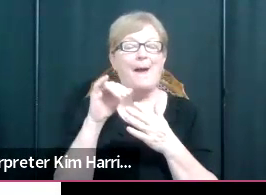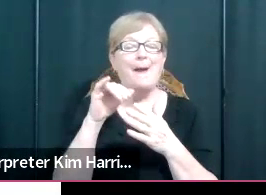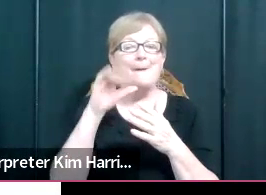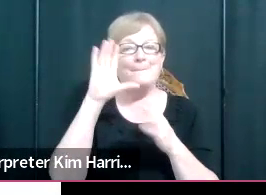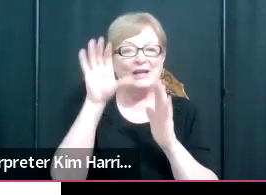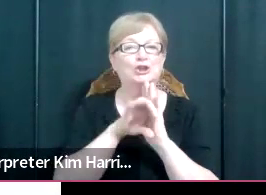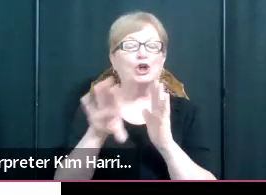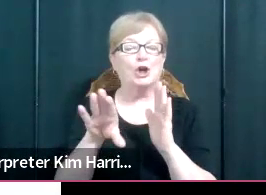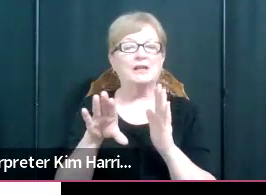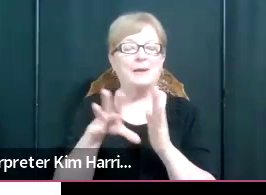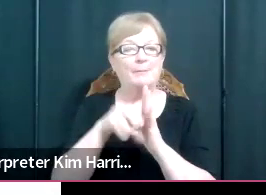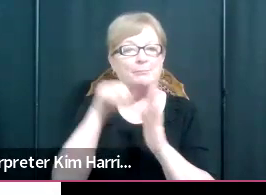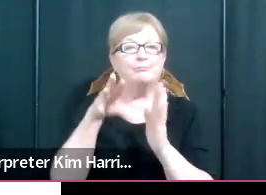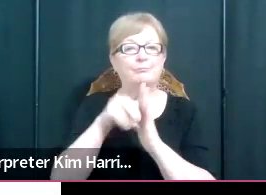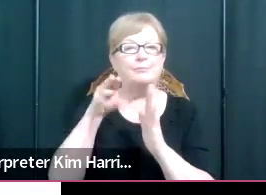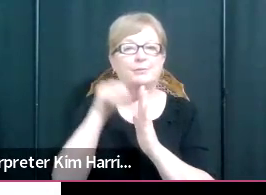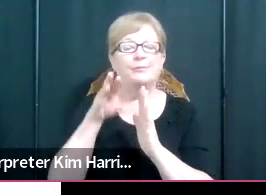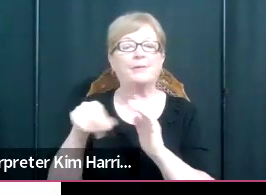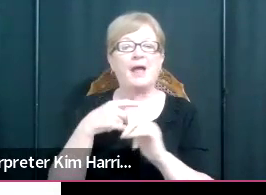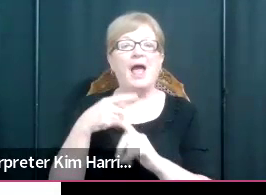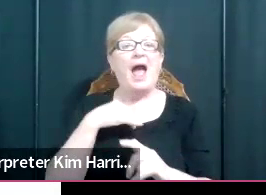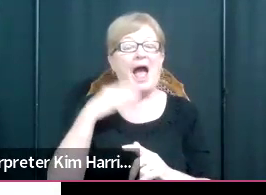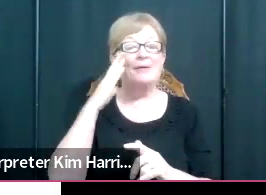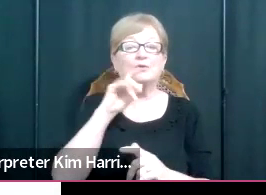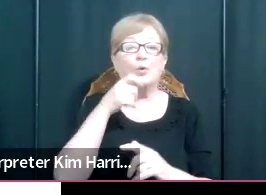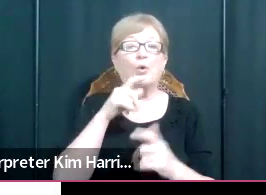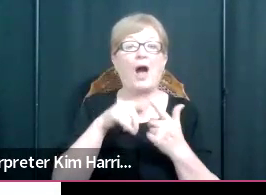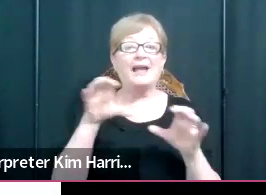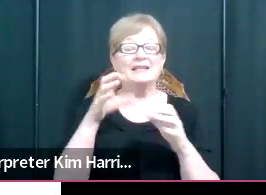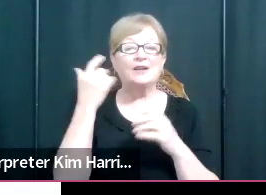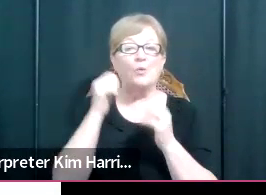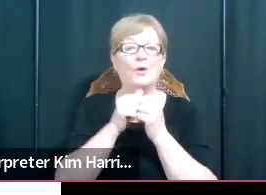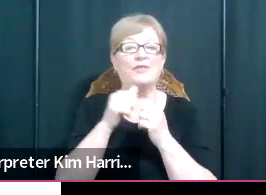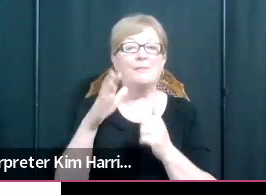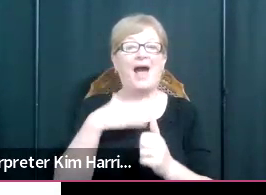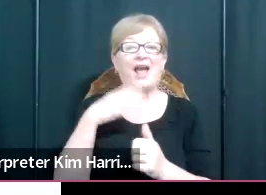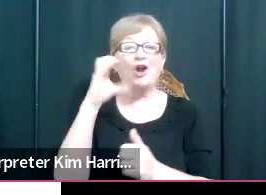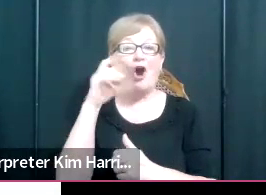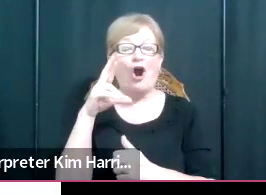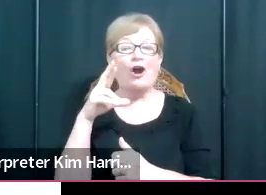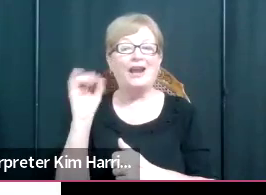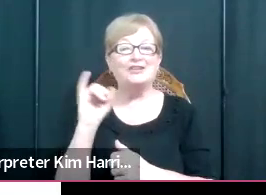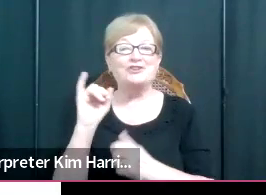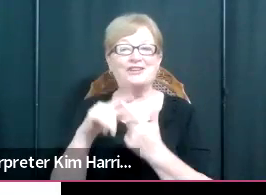read to you. And it is pretty accurate. I did it with the back of my car insurance just to see, and it didn't miss a thing. So